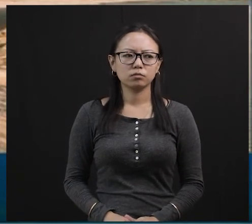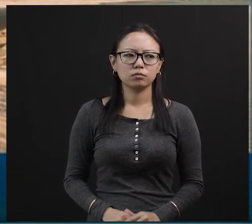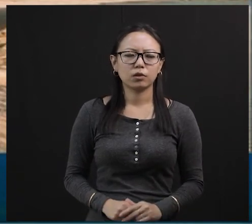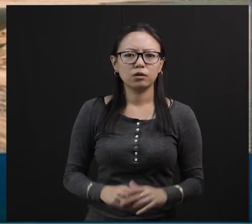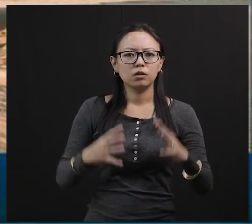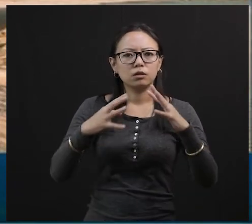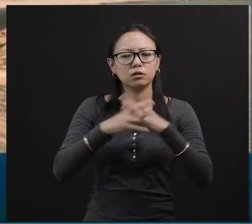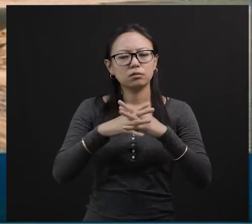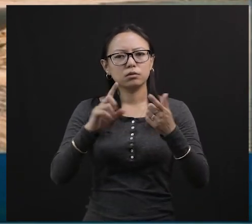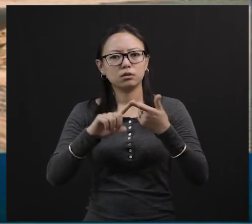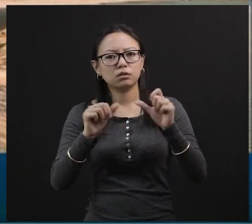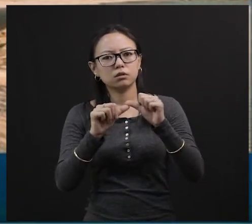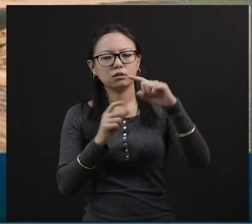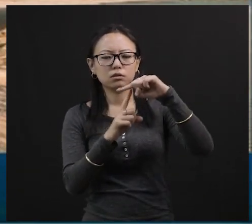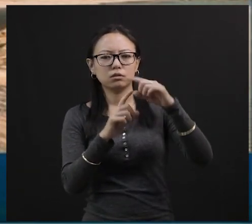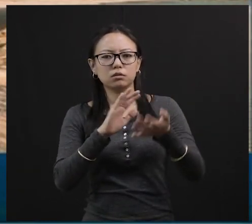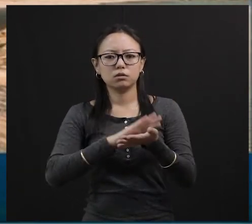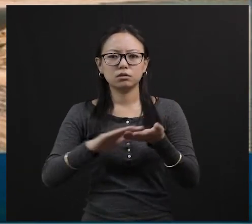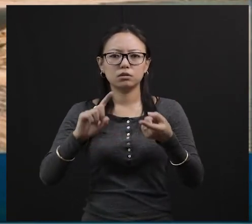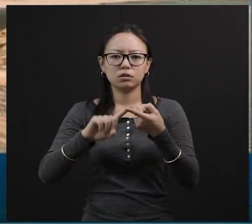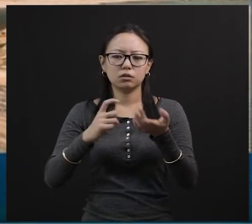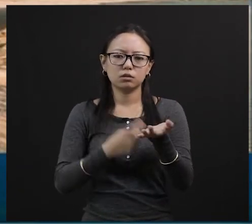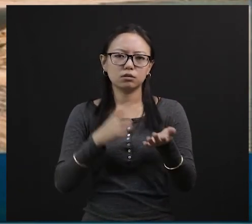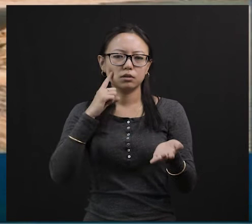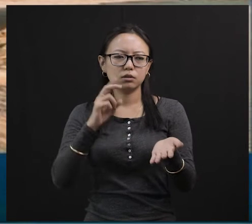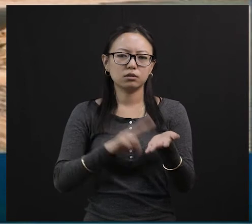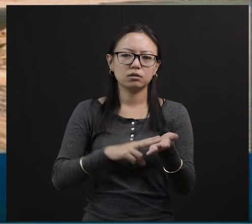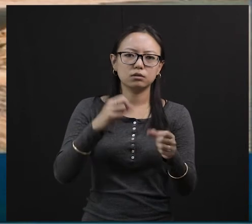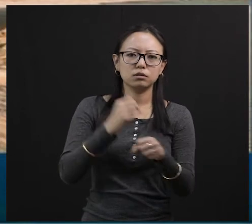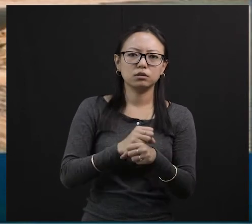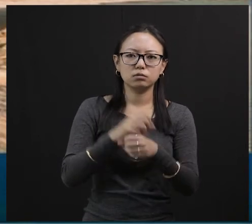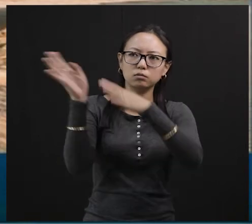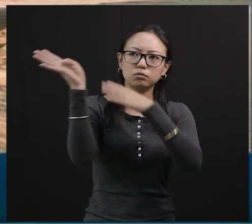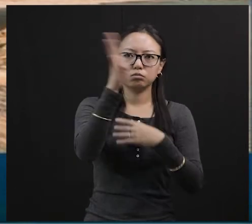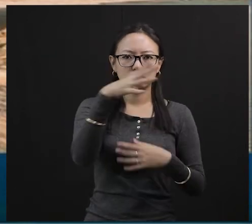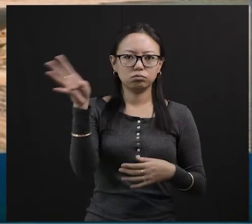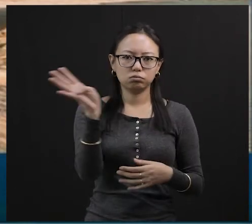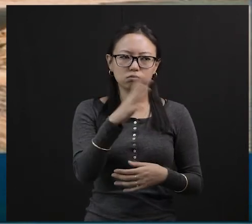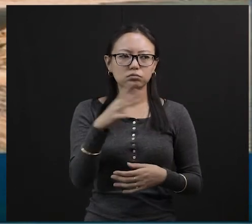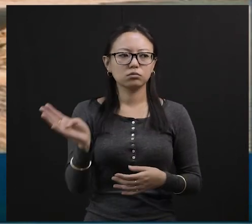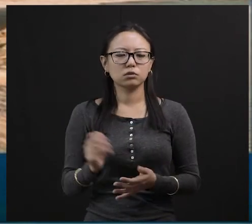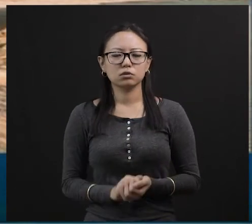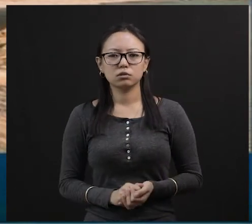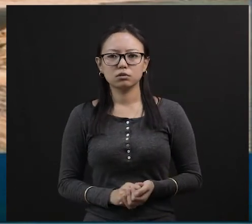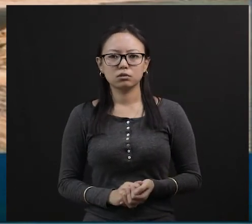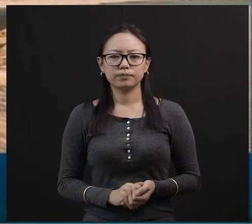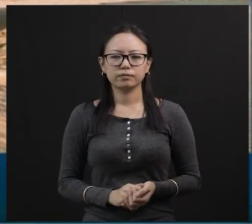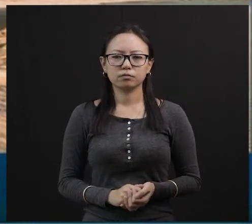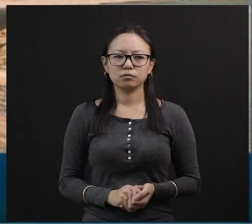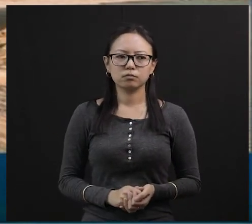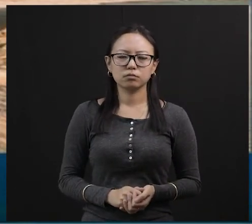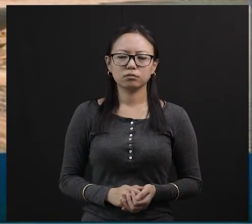by wind, weathering by wind. See, as the wind blows, it picks up small particles